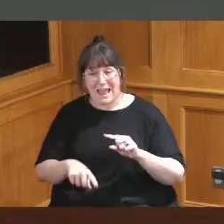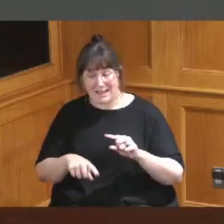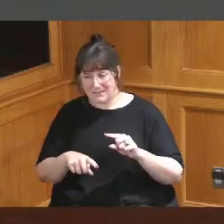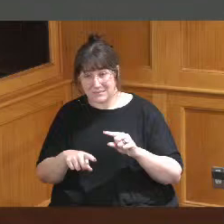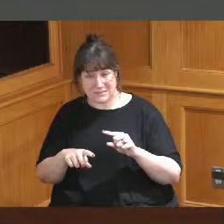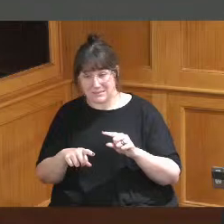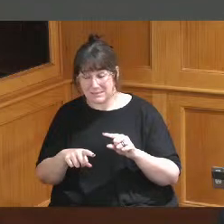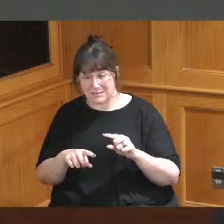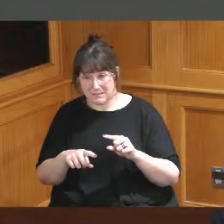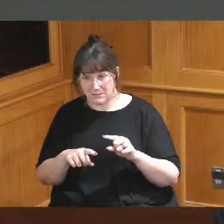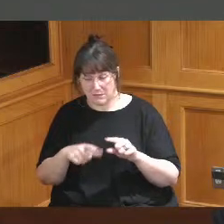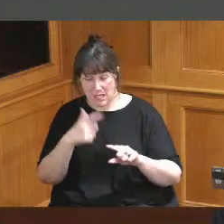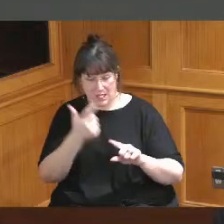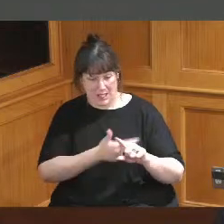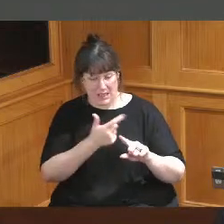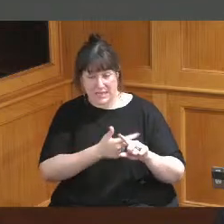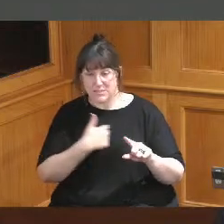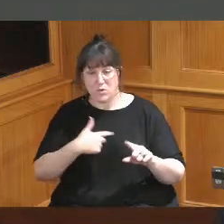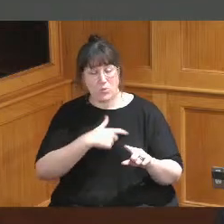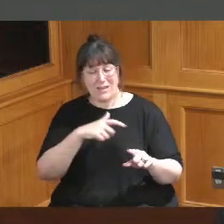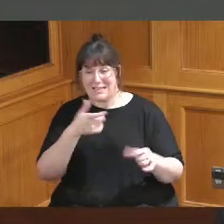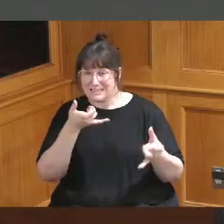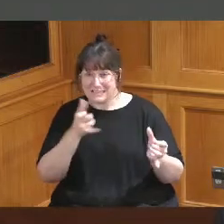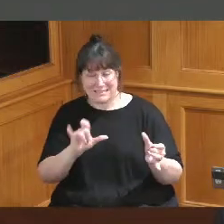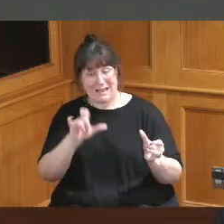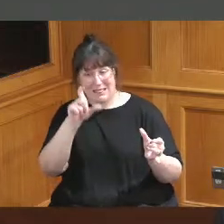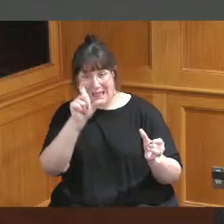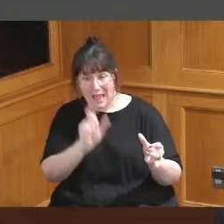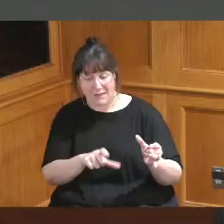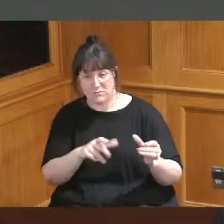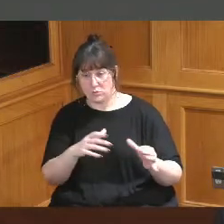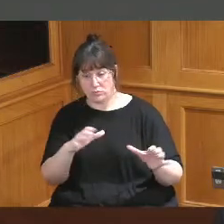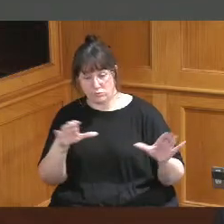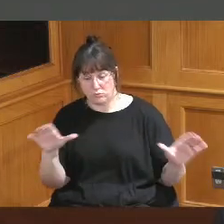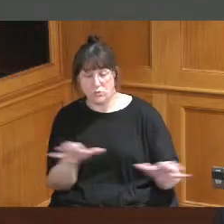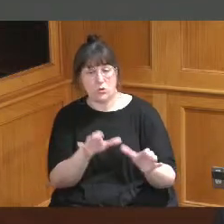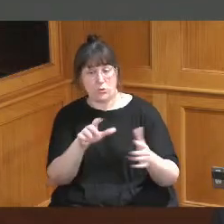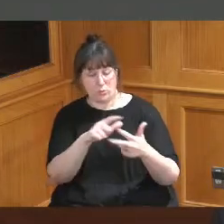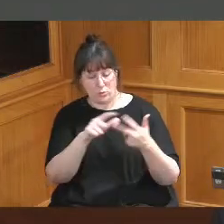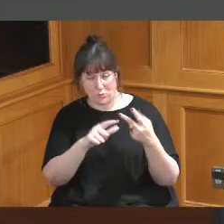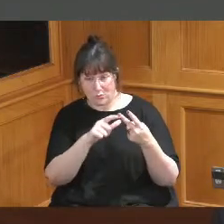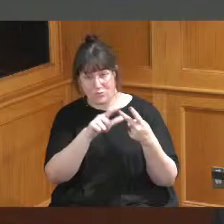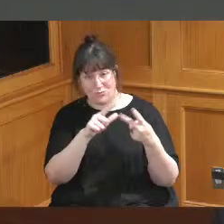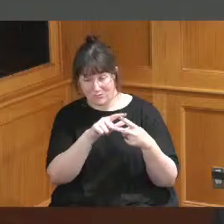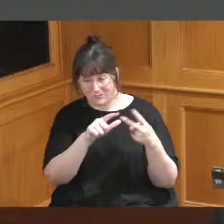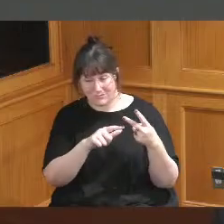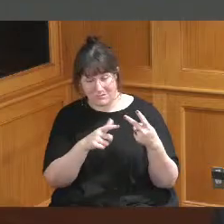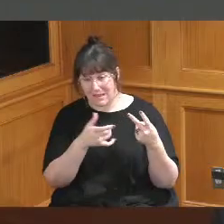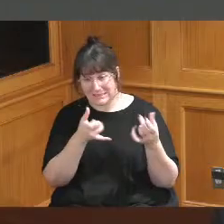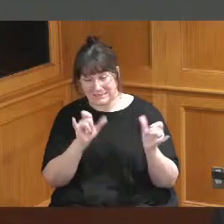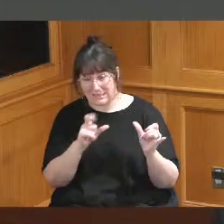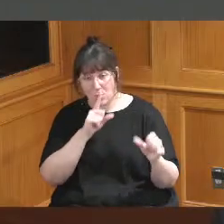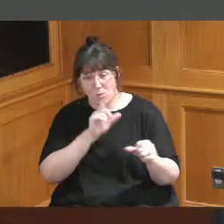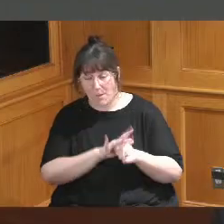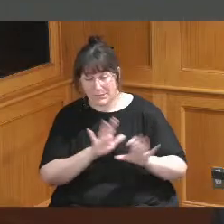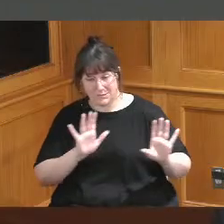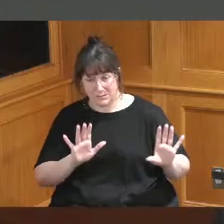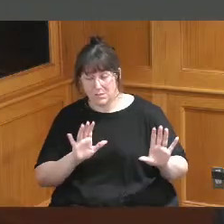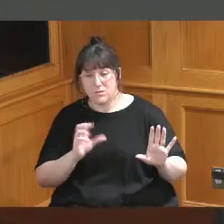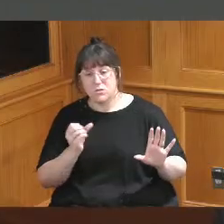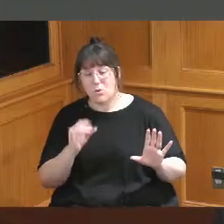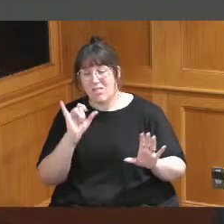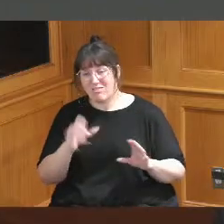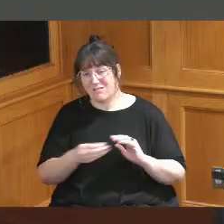would exercise the termination clauses that we have in these agreements, as we would do with the other agreement as well. So that's item number